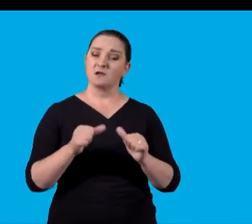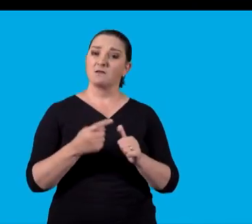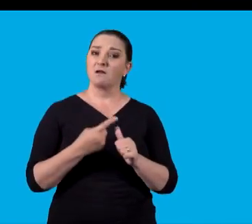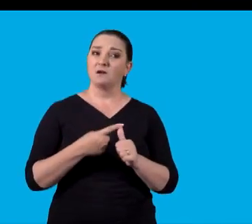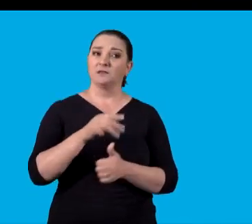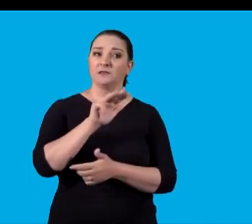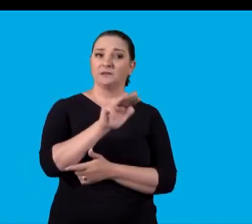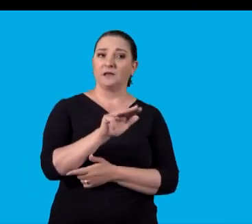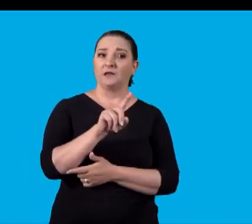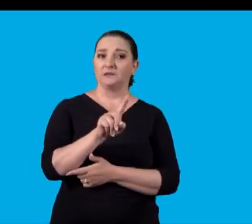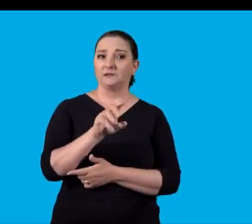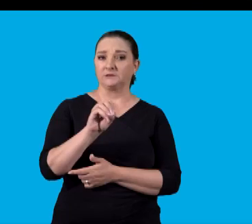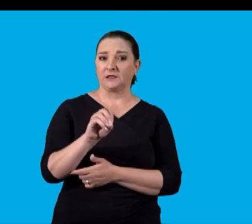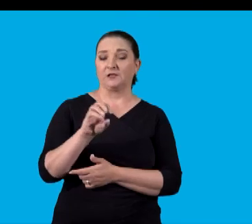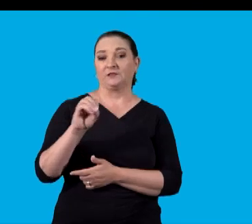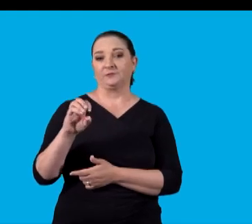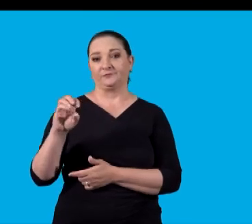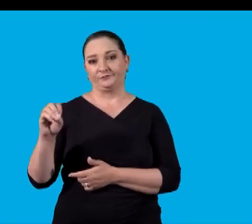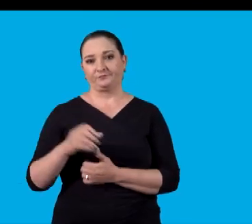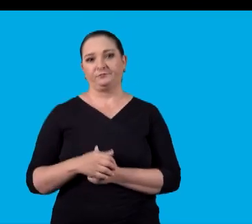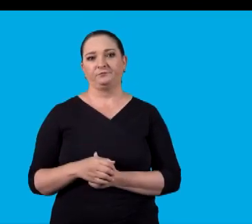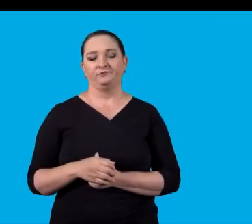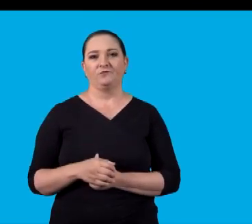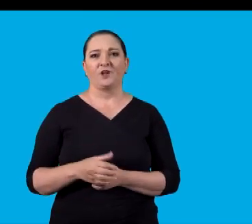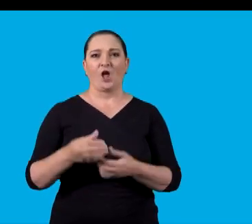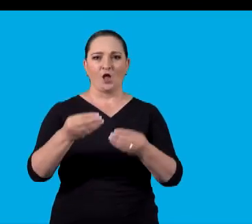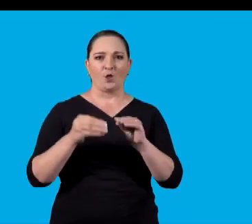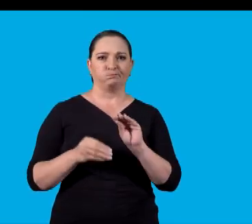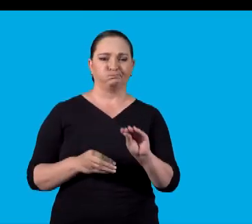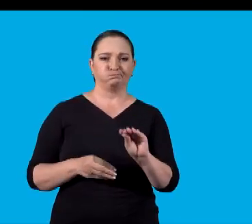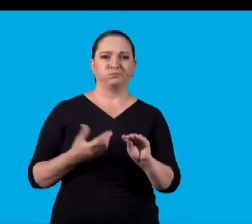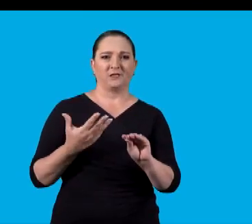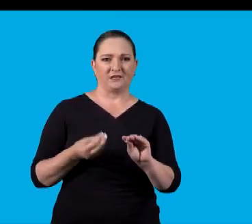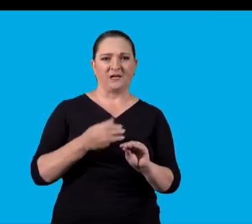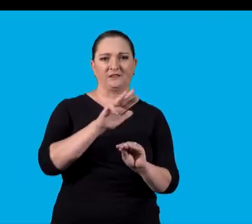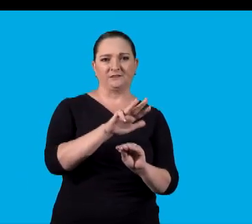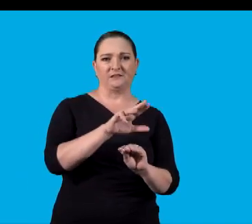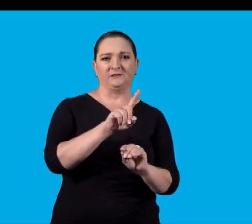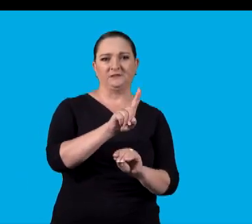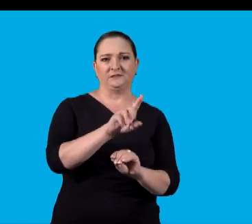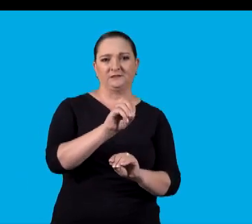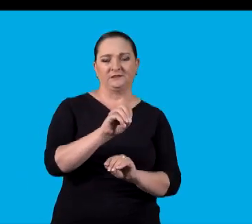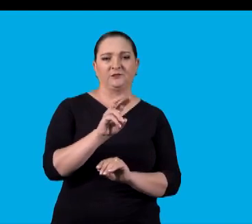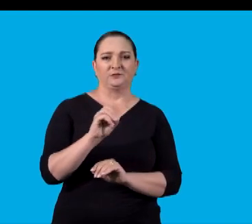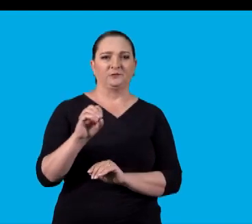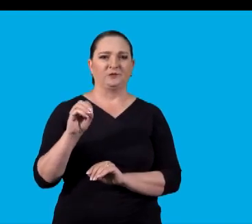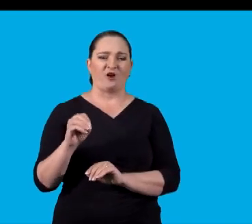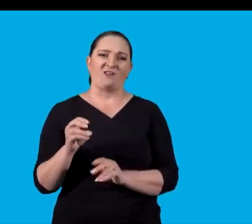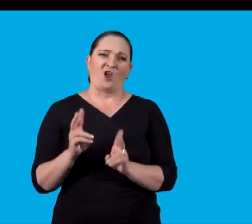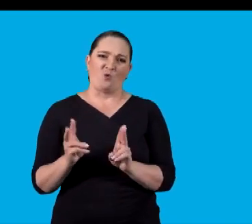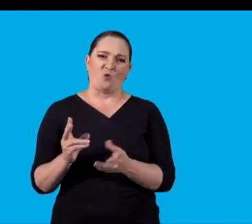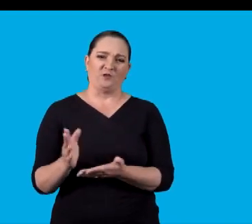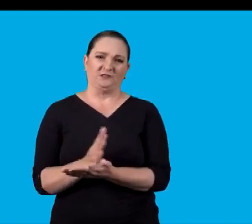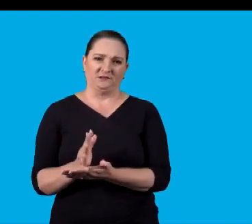me 910,000. So here at the bottom, I have 910,000 ordinary shares.